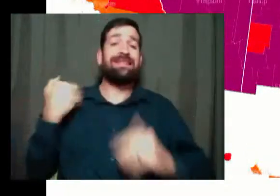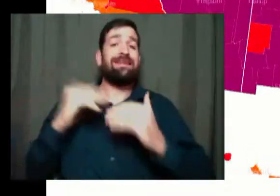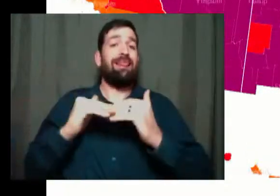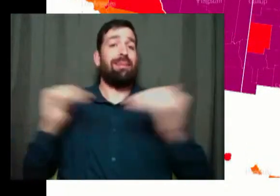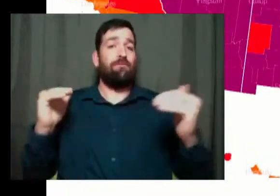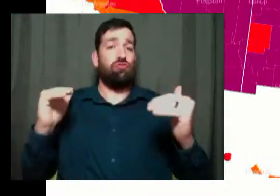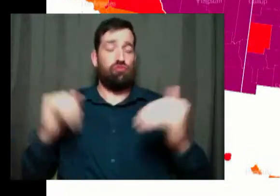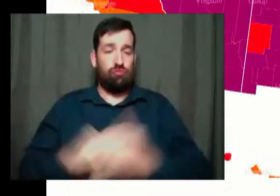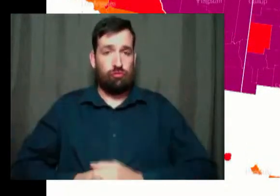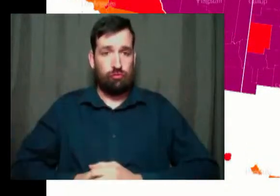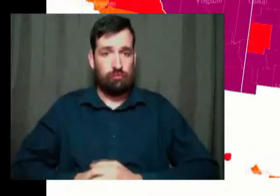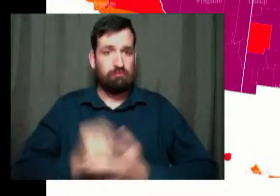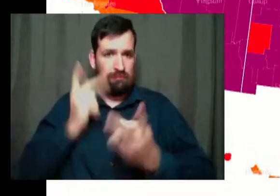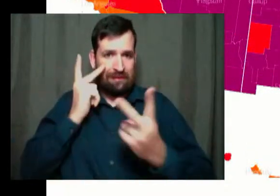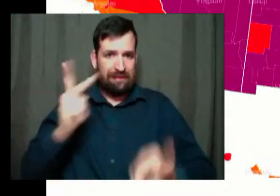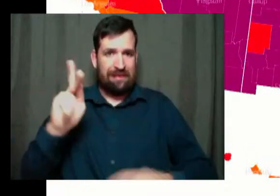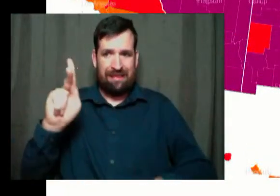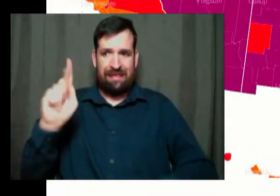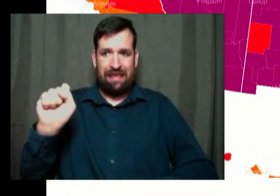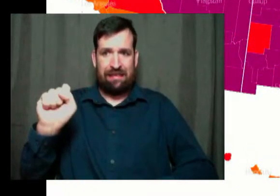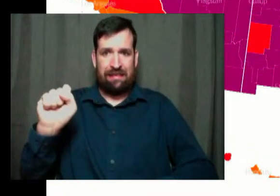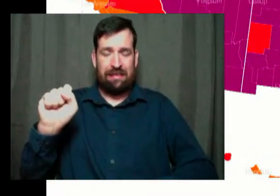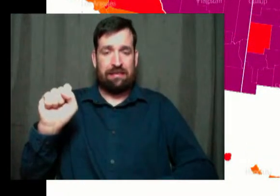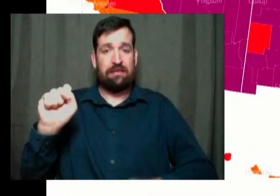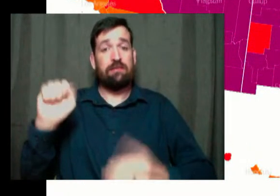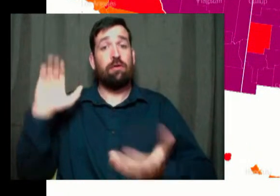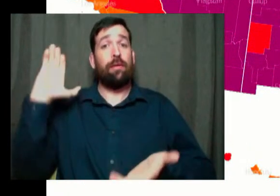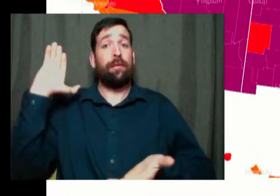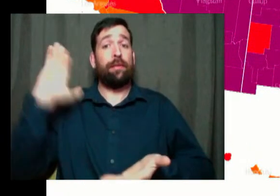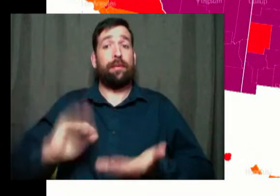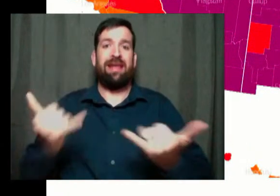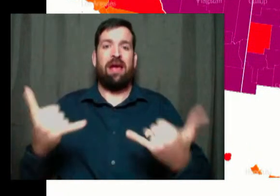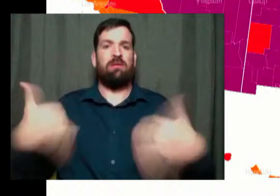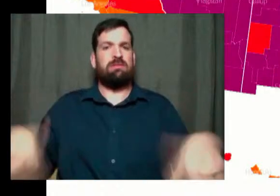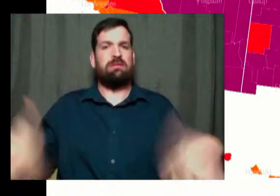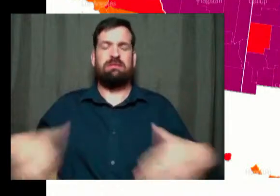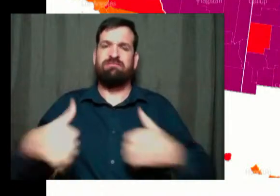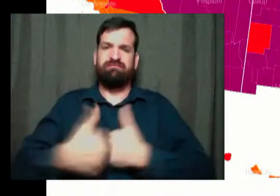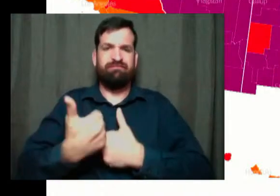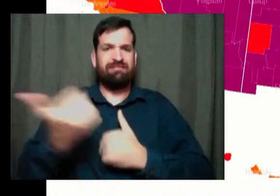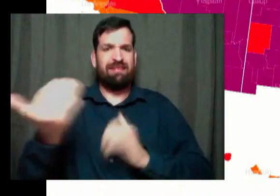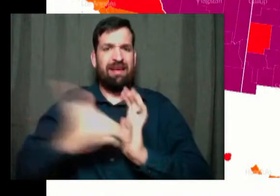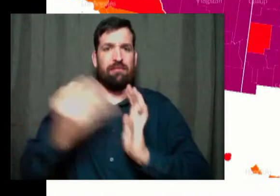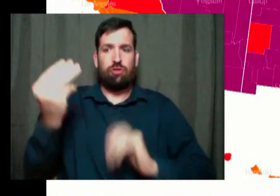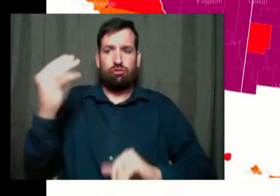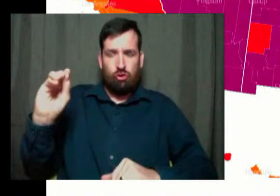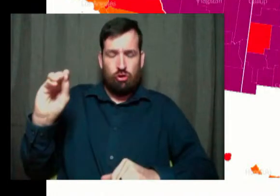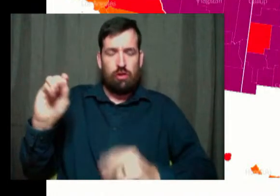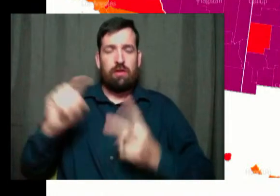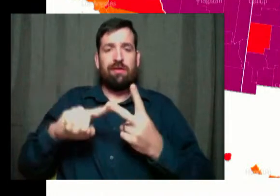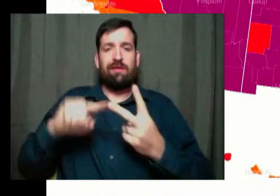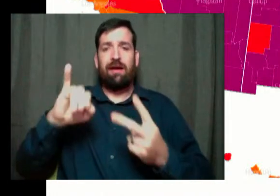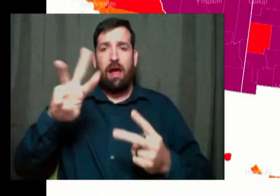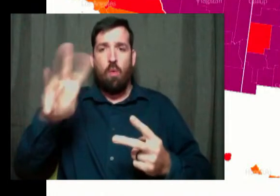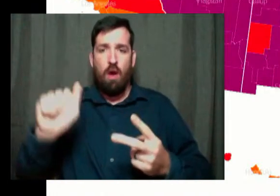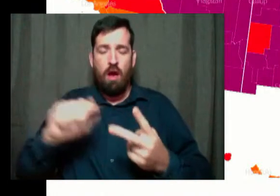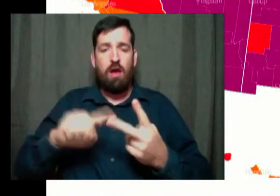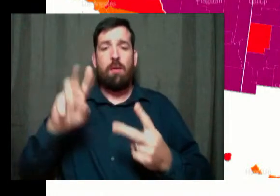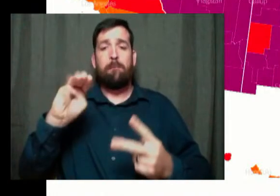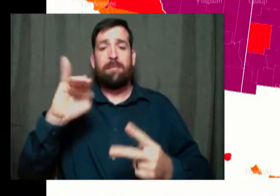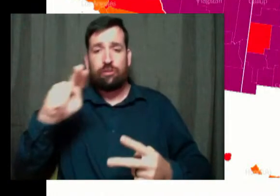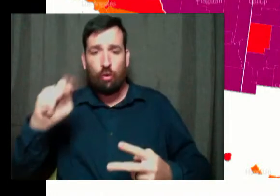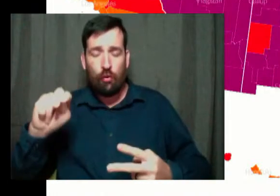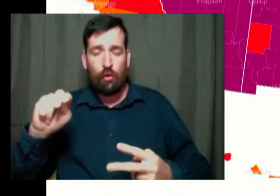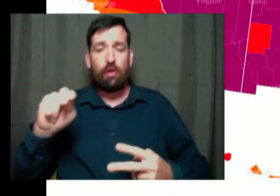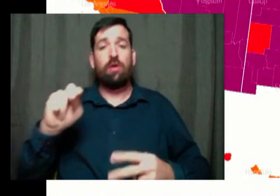can see, Kansas, which had cooled off, is now really hot again. Missouri's hot. You can see as you go into Iowa, Minnesota, Michigan, Wisconsin, lots